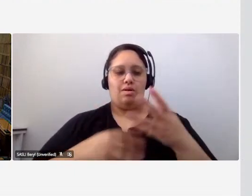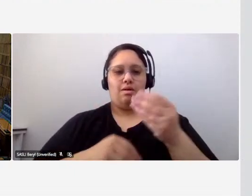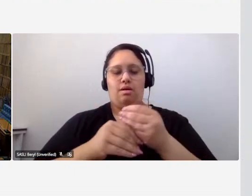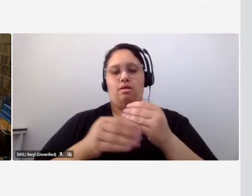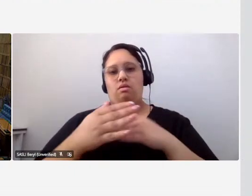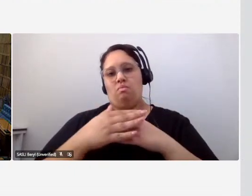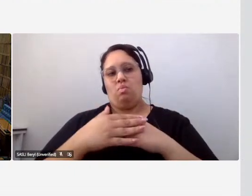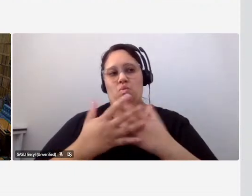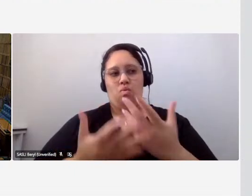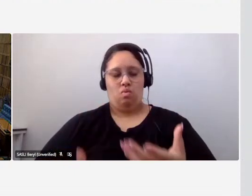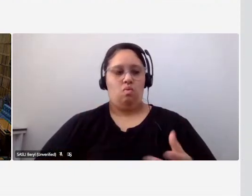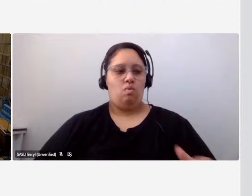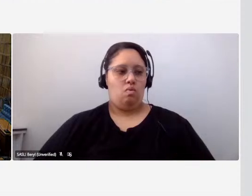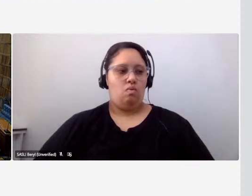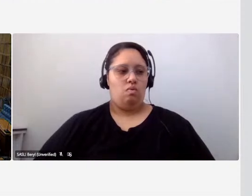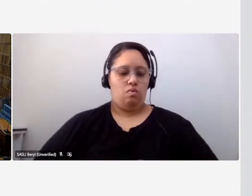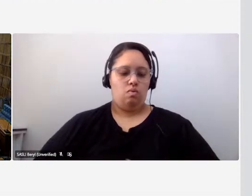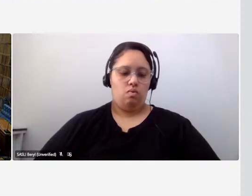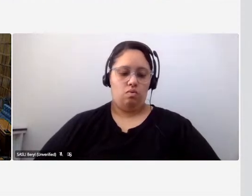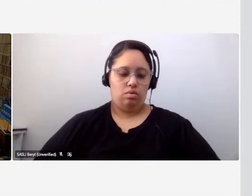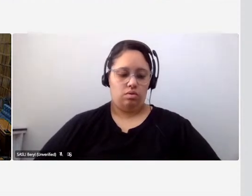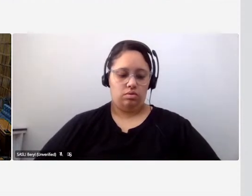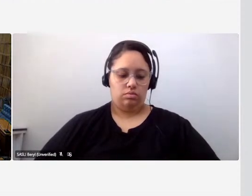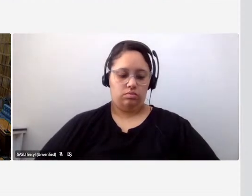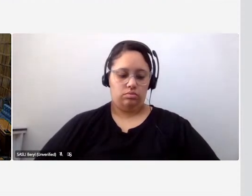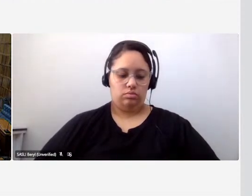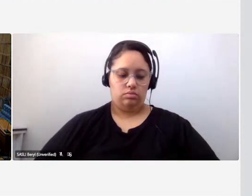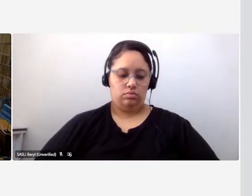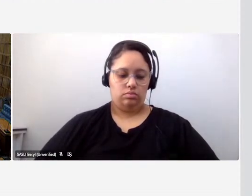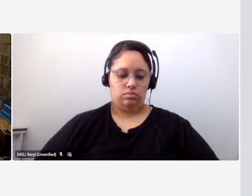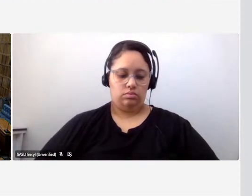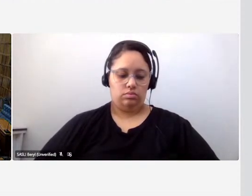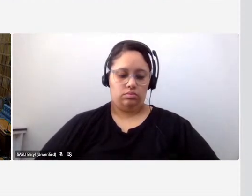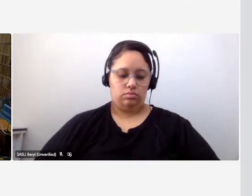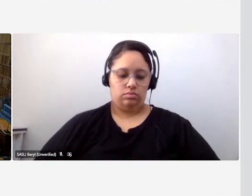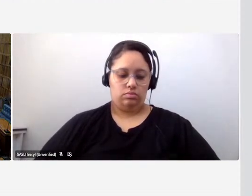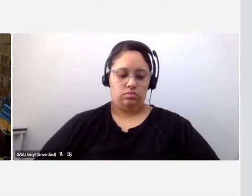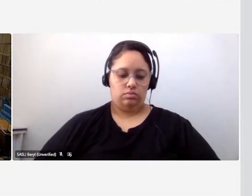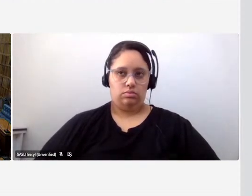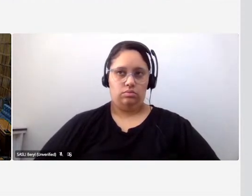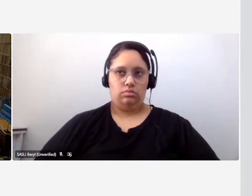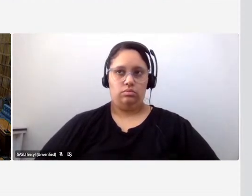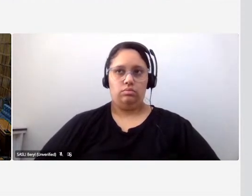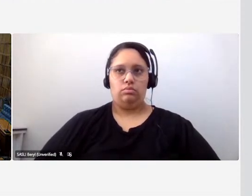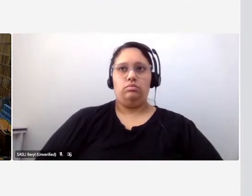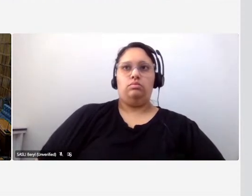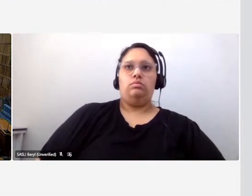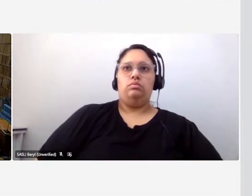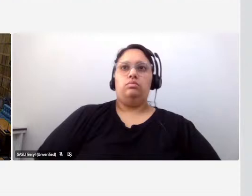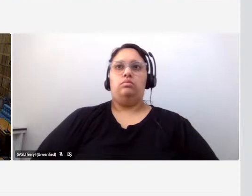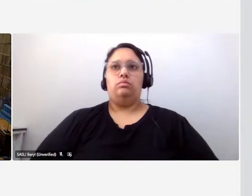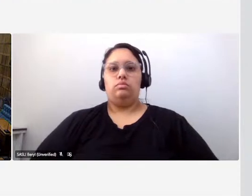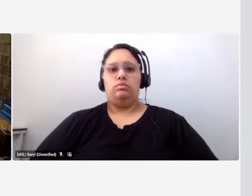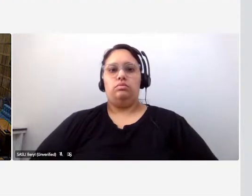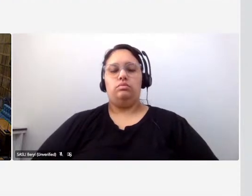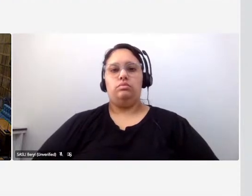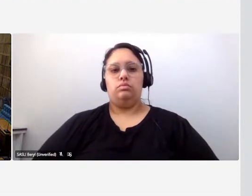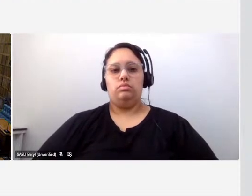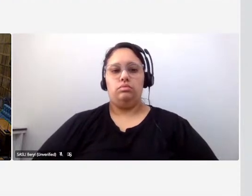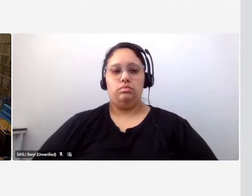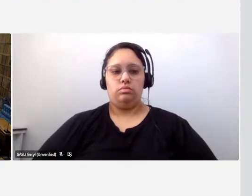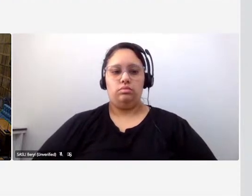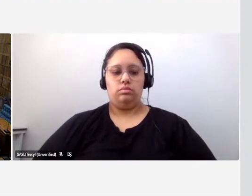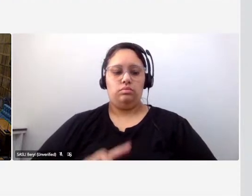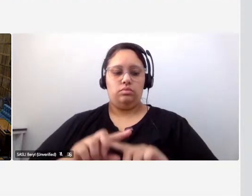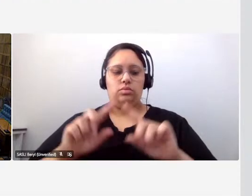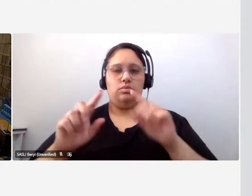anything. In terms of the first question, the loss of heritage resources due to vandalism. This is a very important question